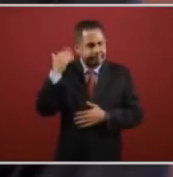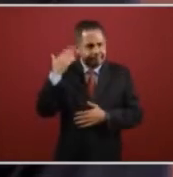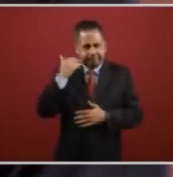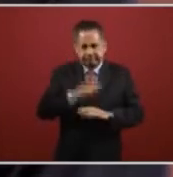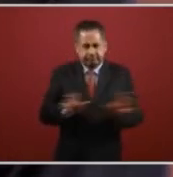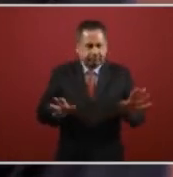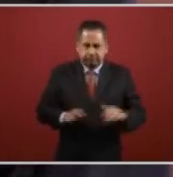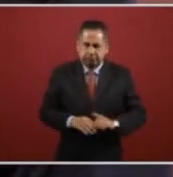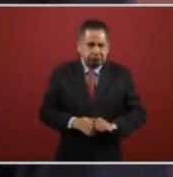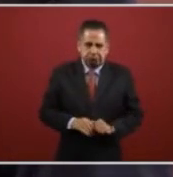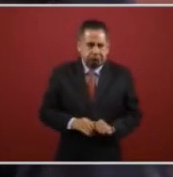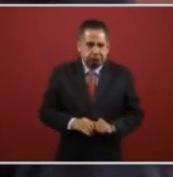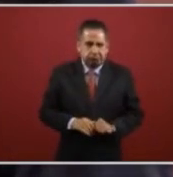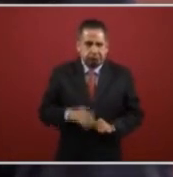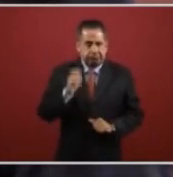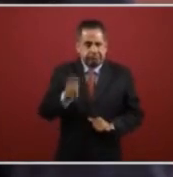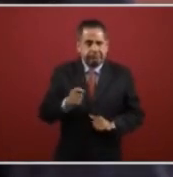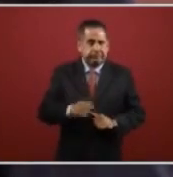security.